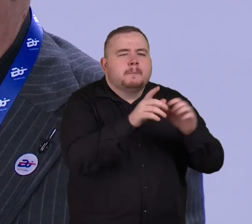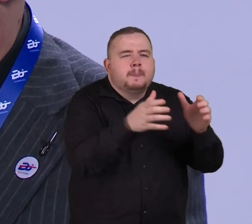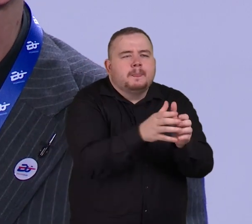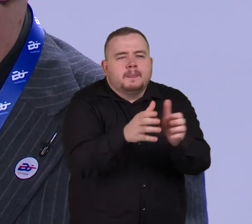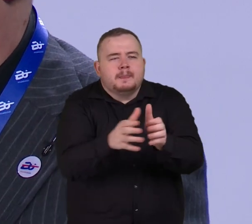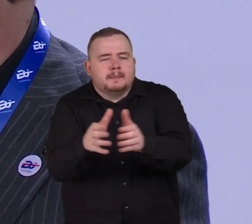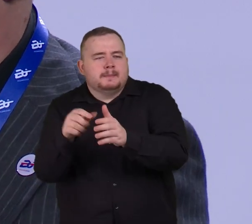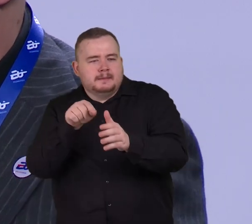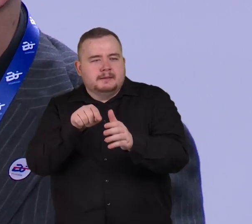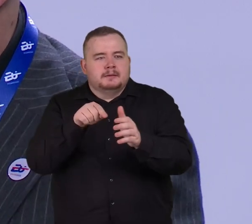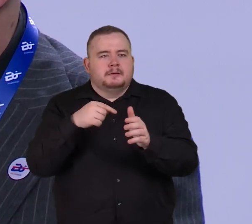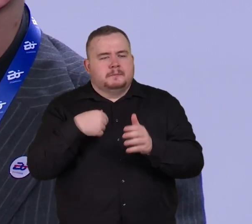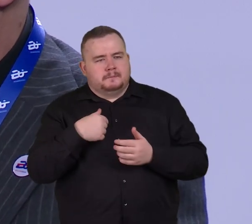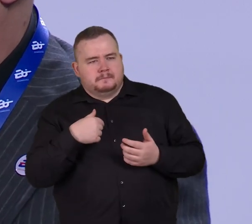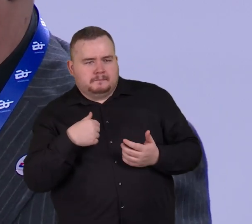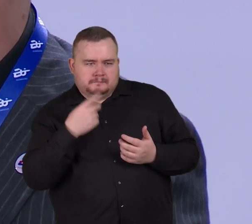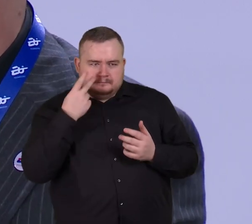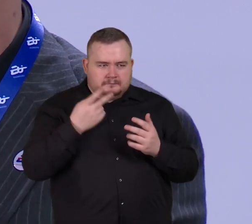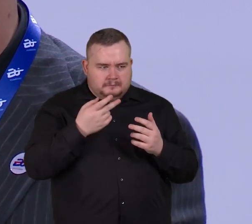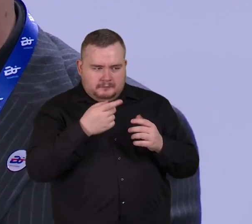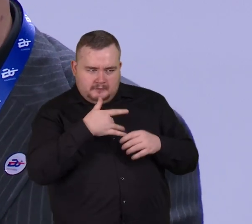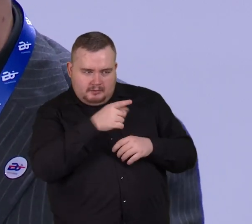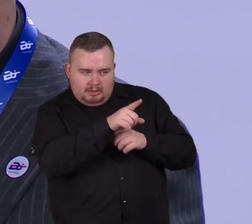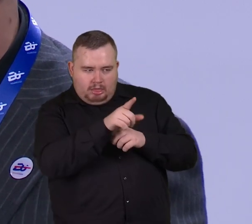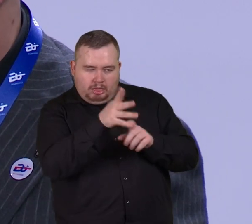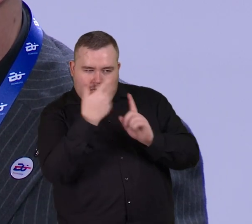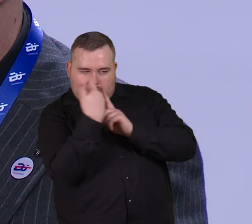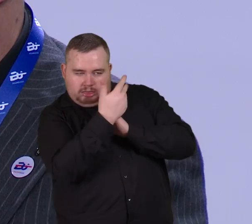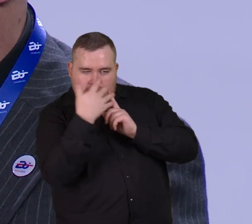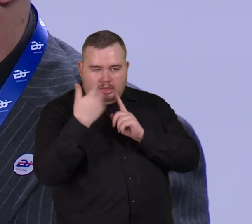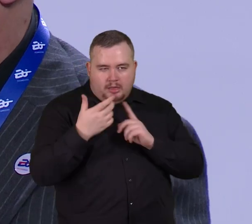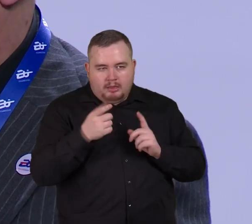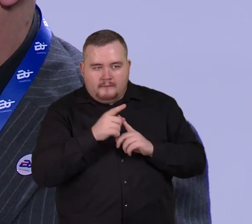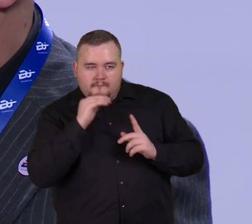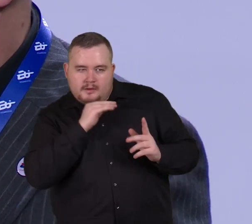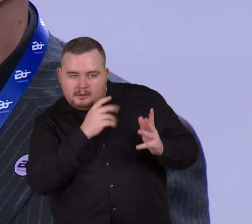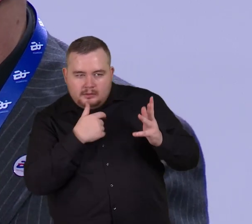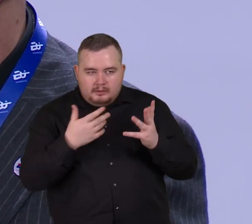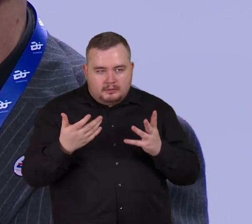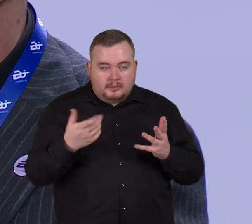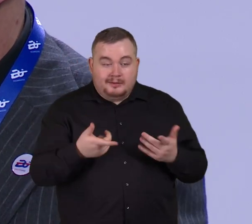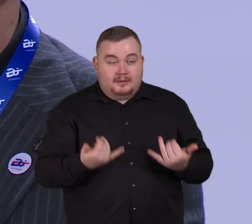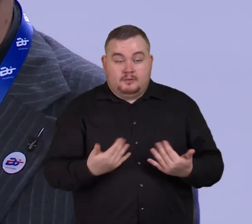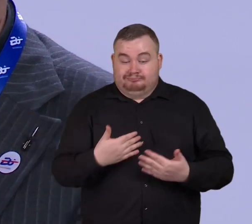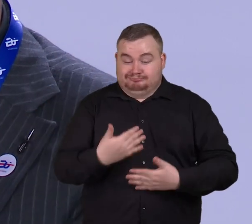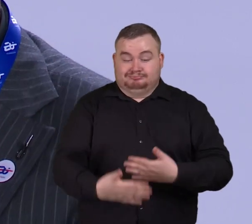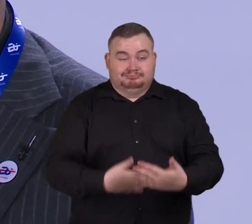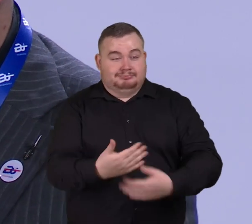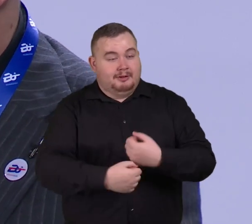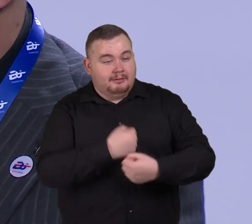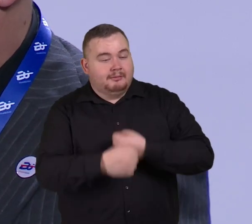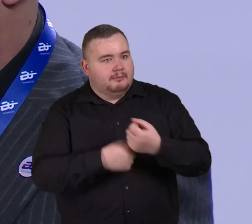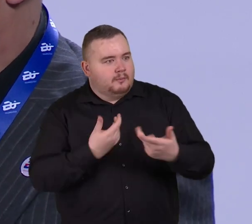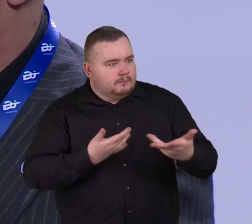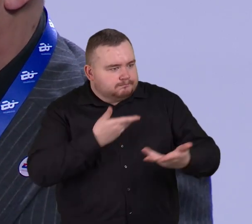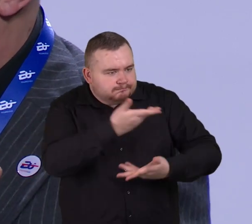these smaller villages and cities had this impression that there was this bigger entity that wanted to exploit